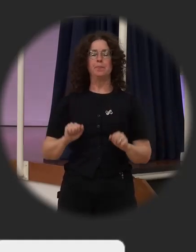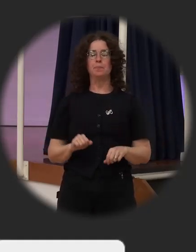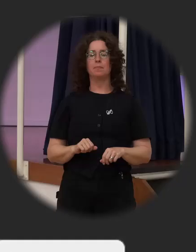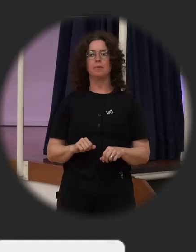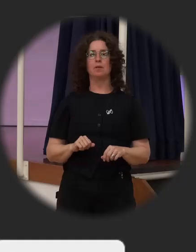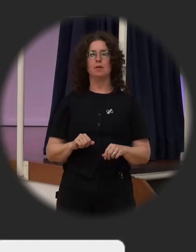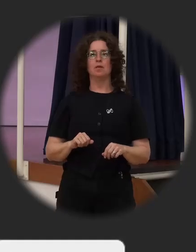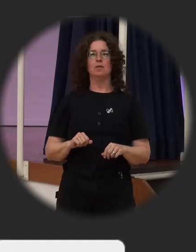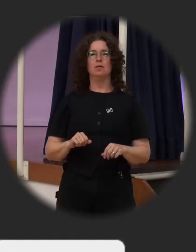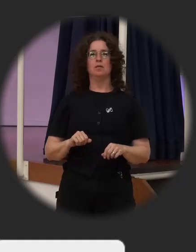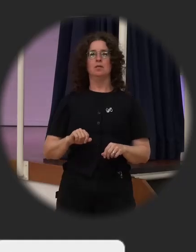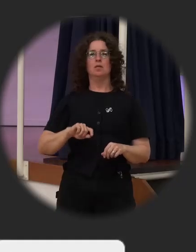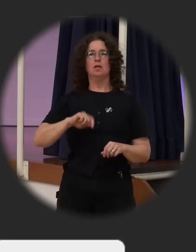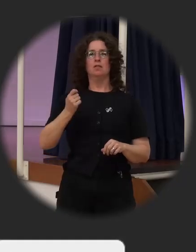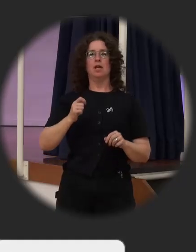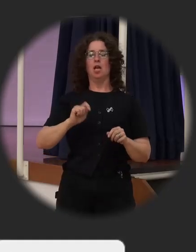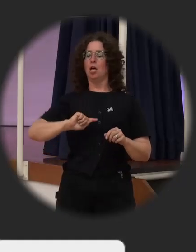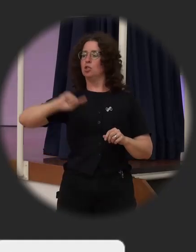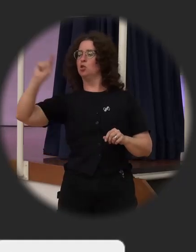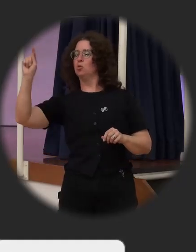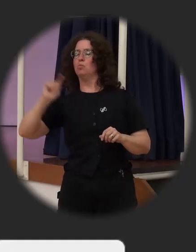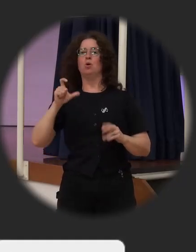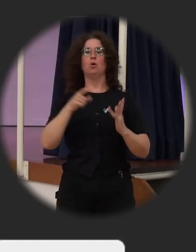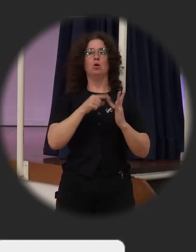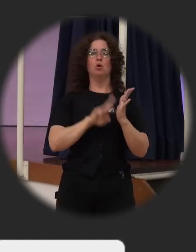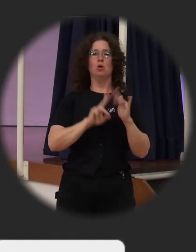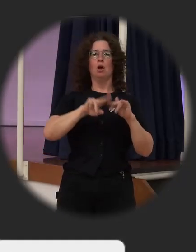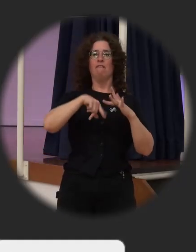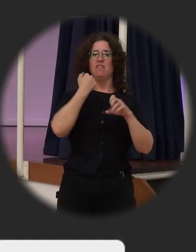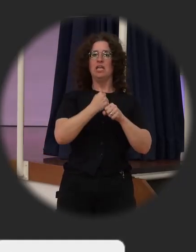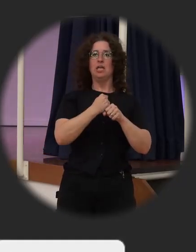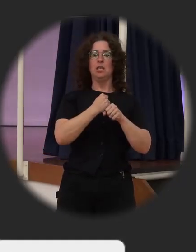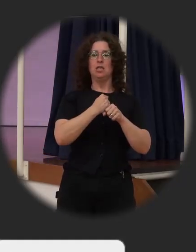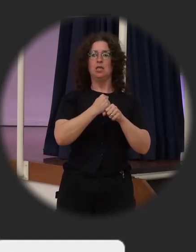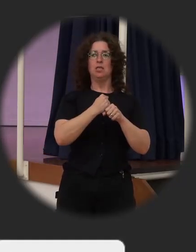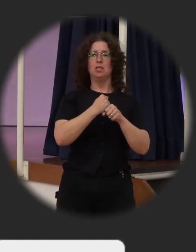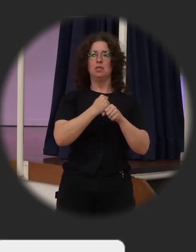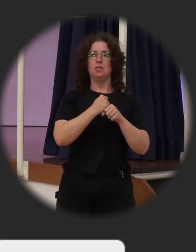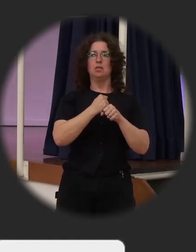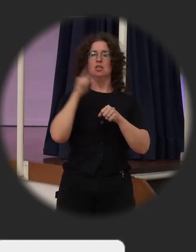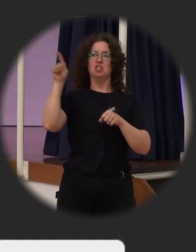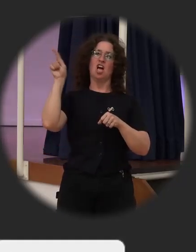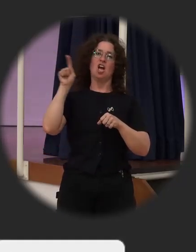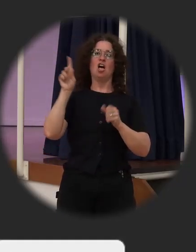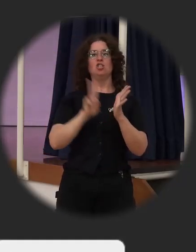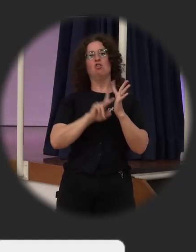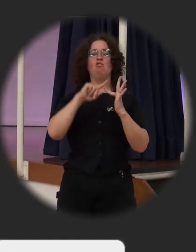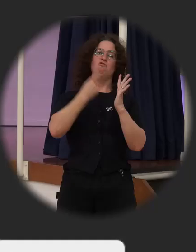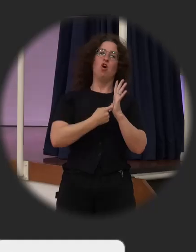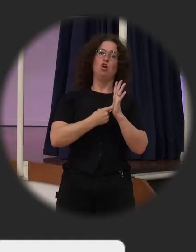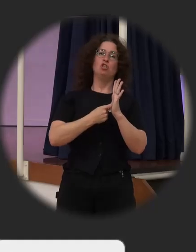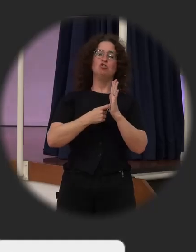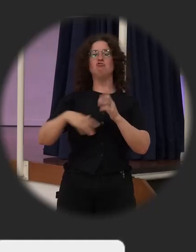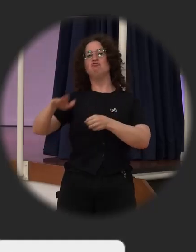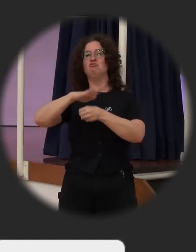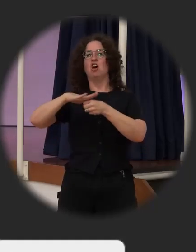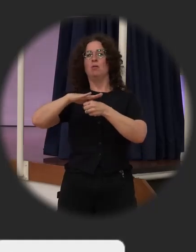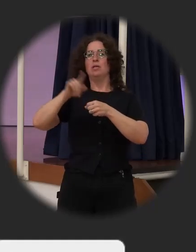then have a remote config which has a list of versions to production environments, and can